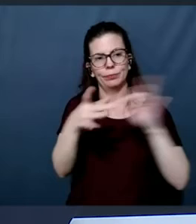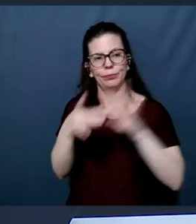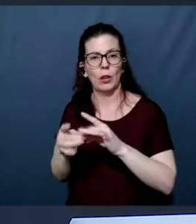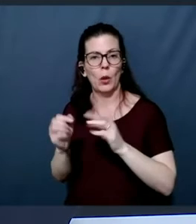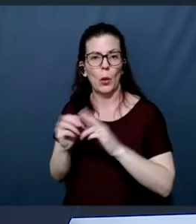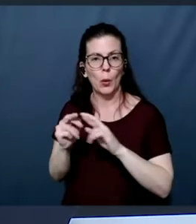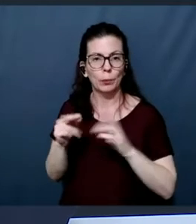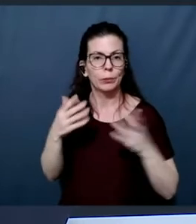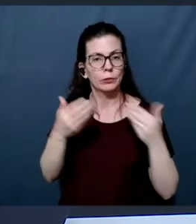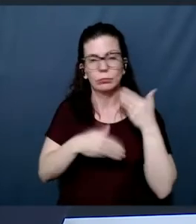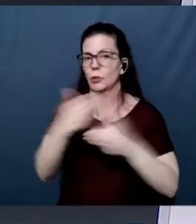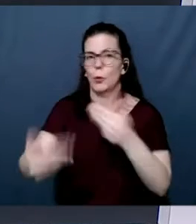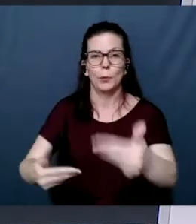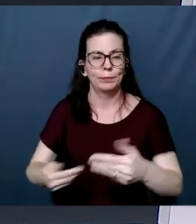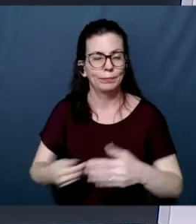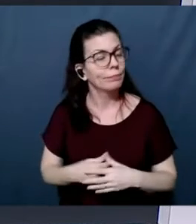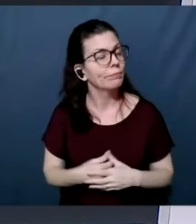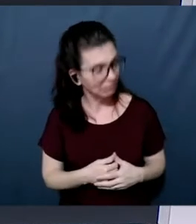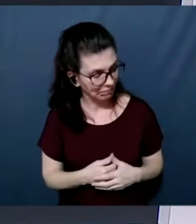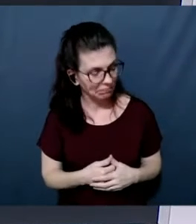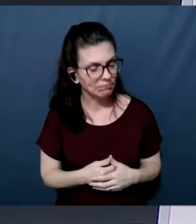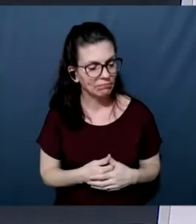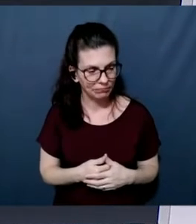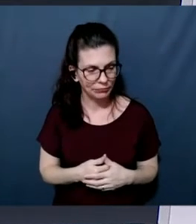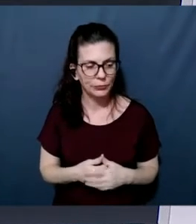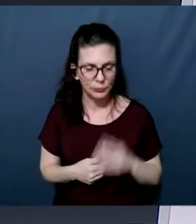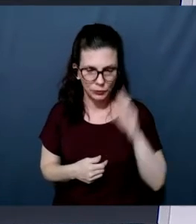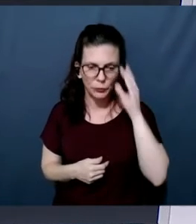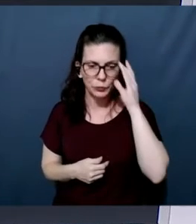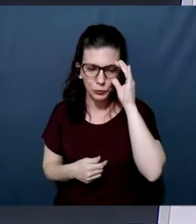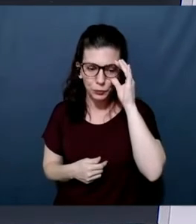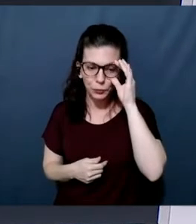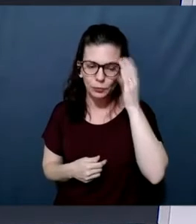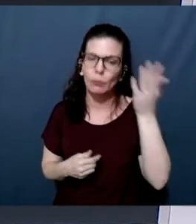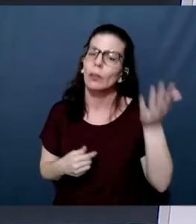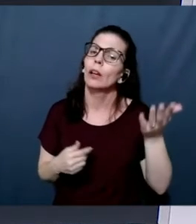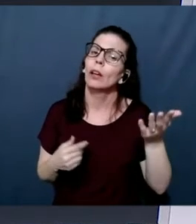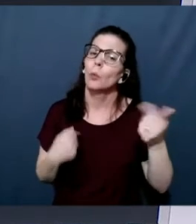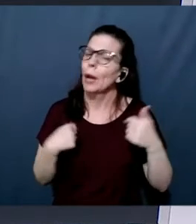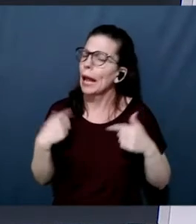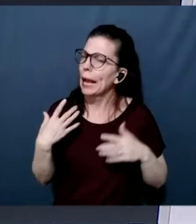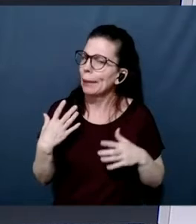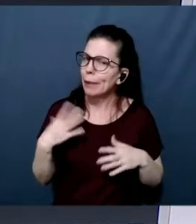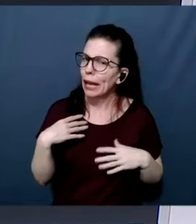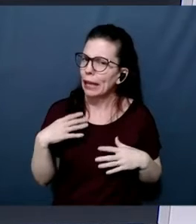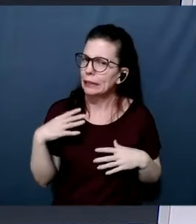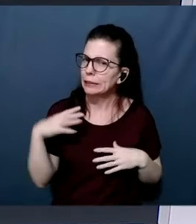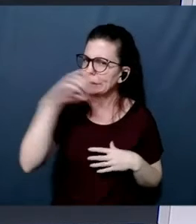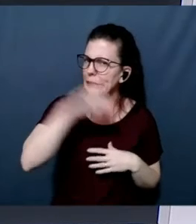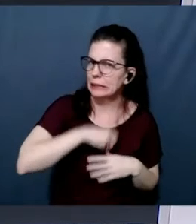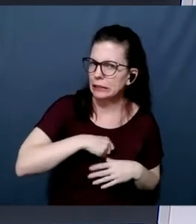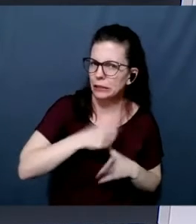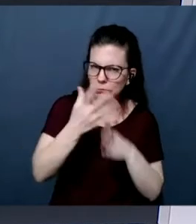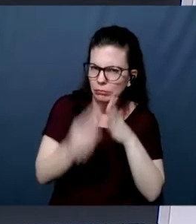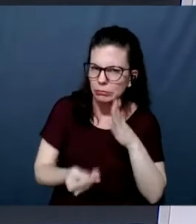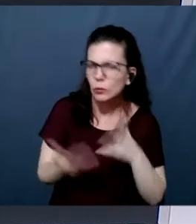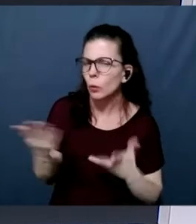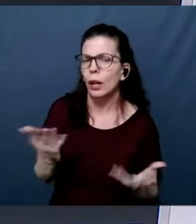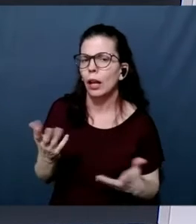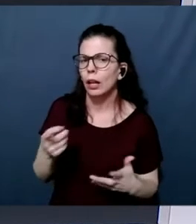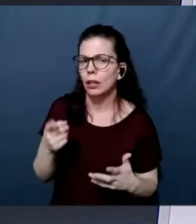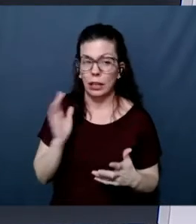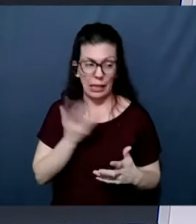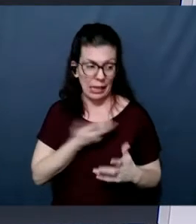Okay. Got it. So, what am I missing here? What else should we tell our our customers